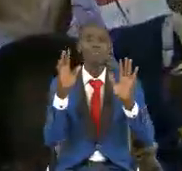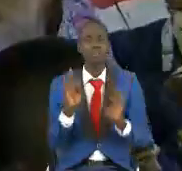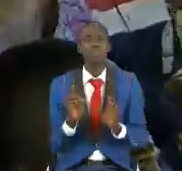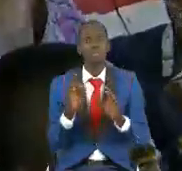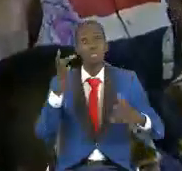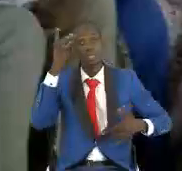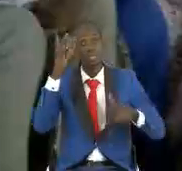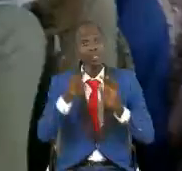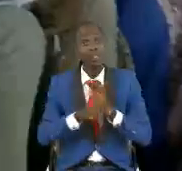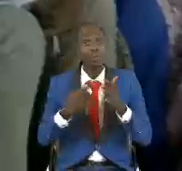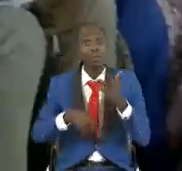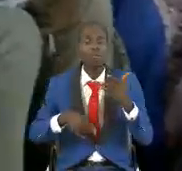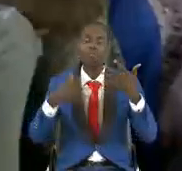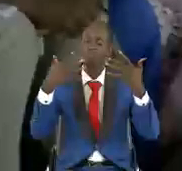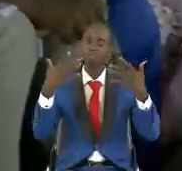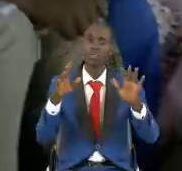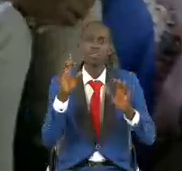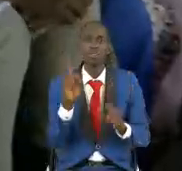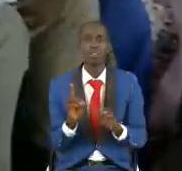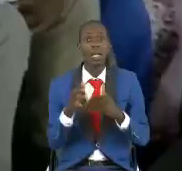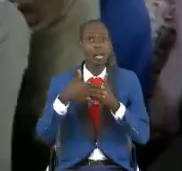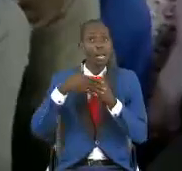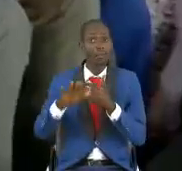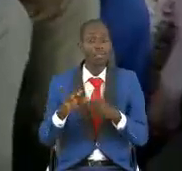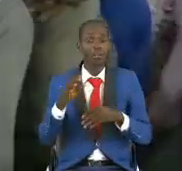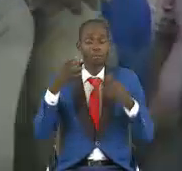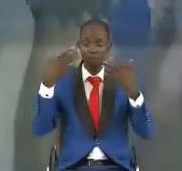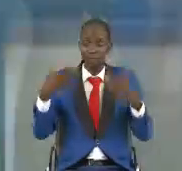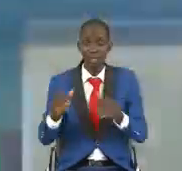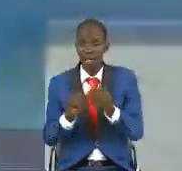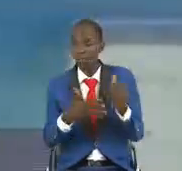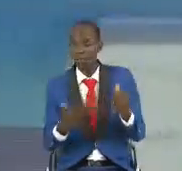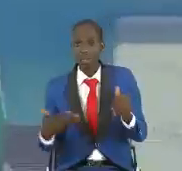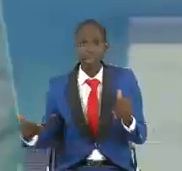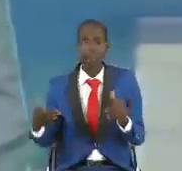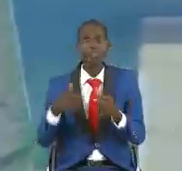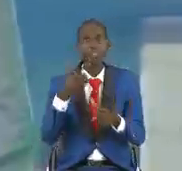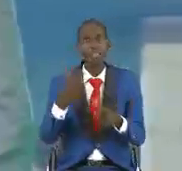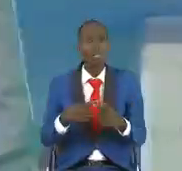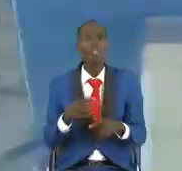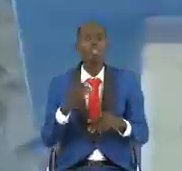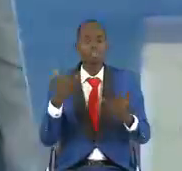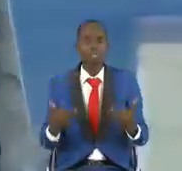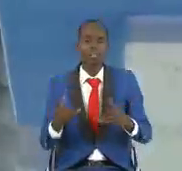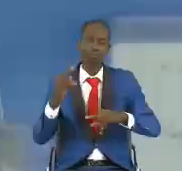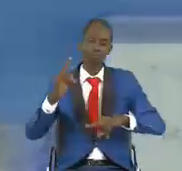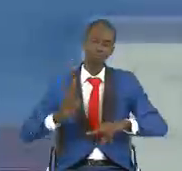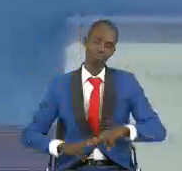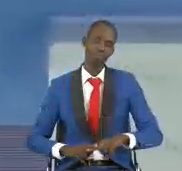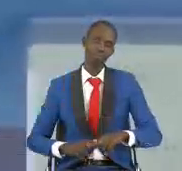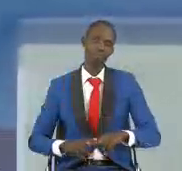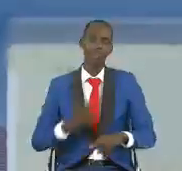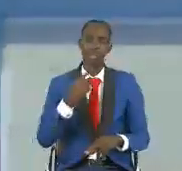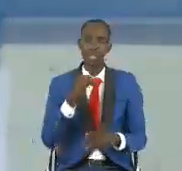Sickness finished." After he finished everything, he now sat down. He said, "Now you